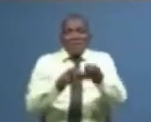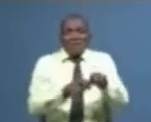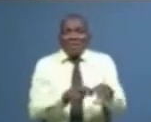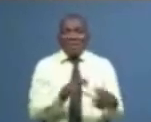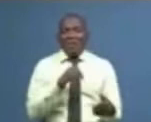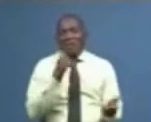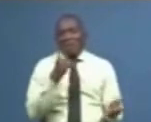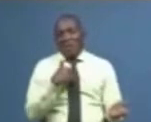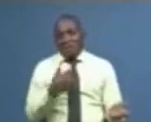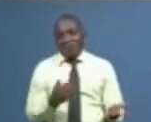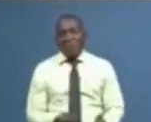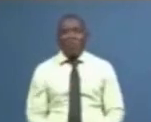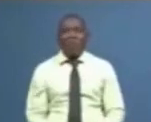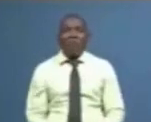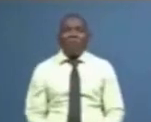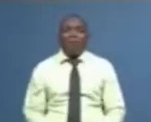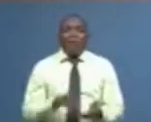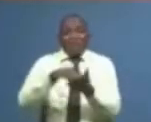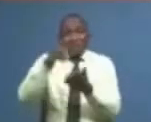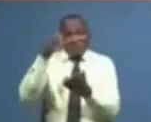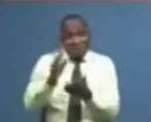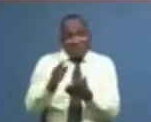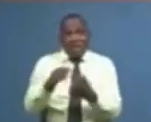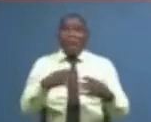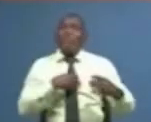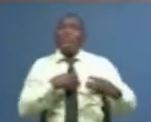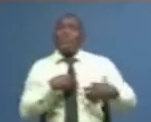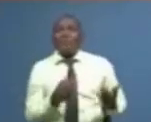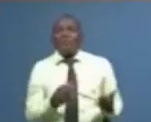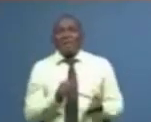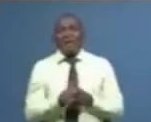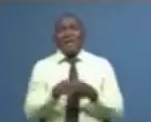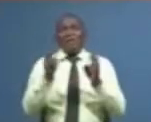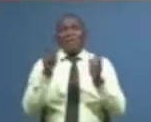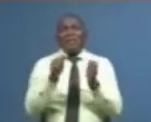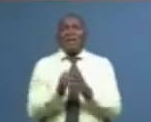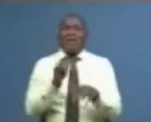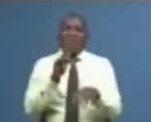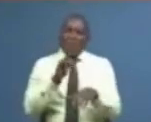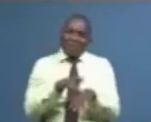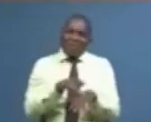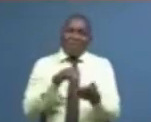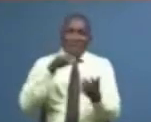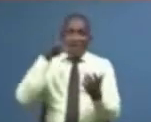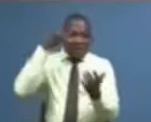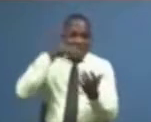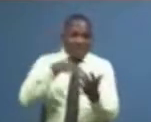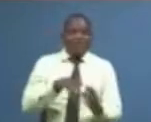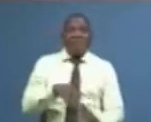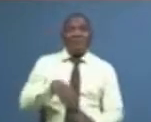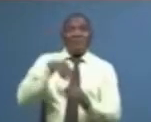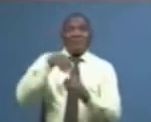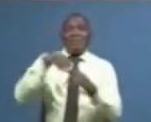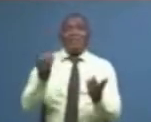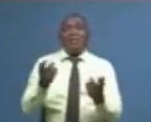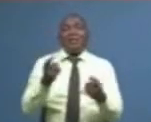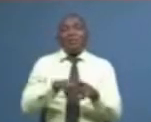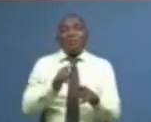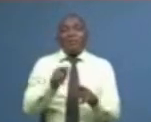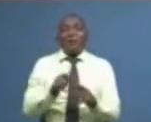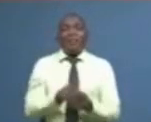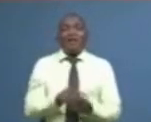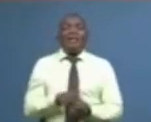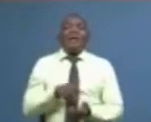furniture in the school. Students say this situation is affecting their studies, especially when they have to